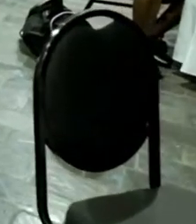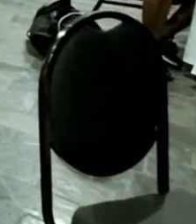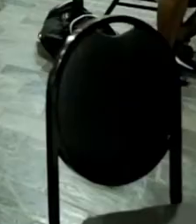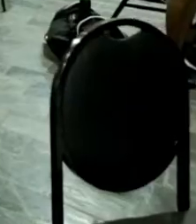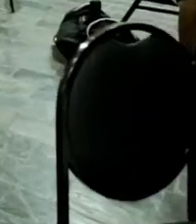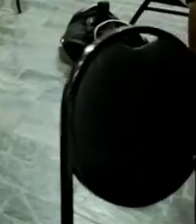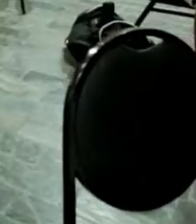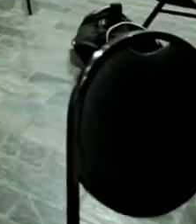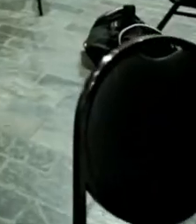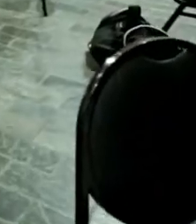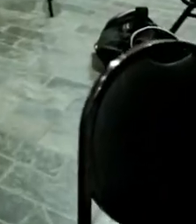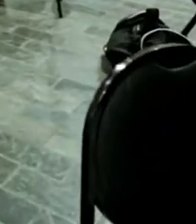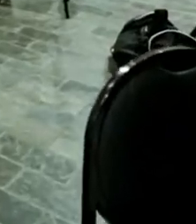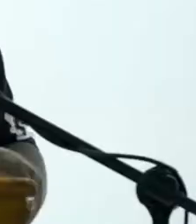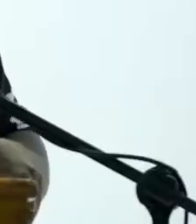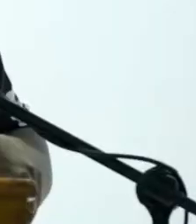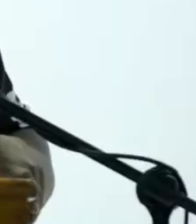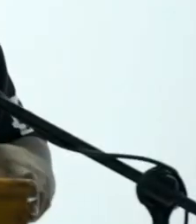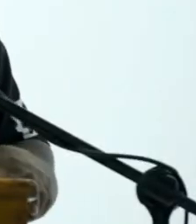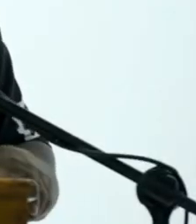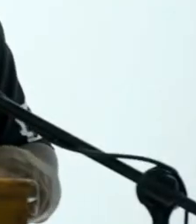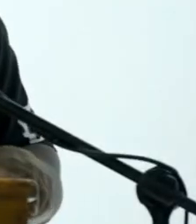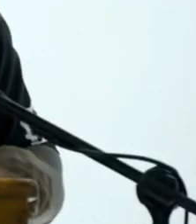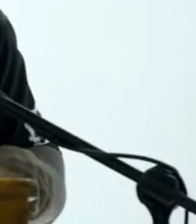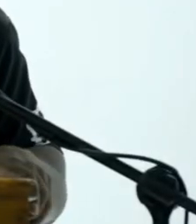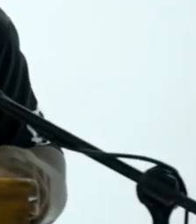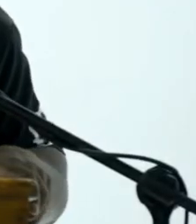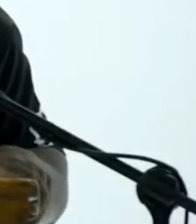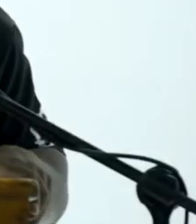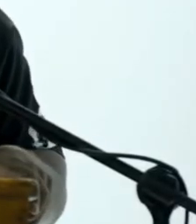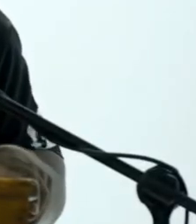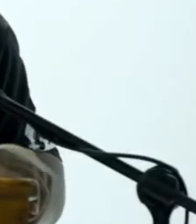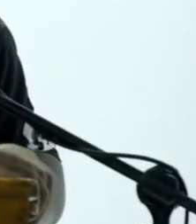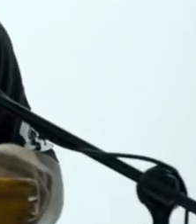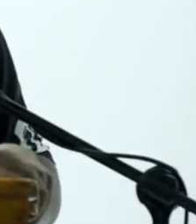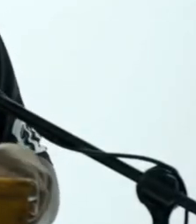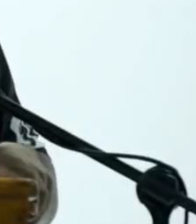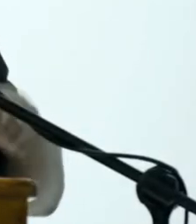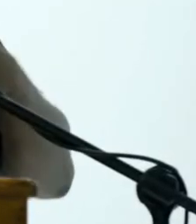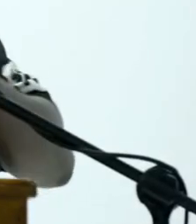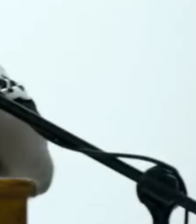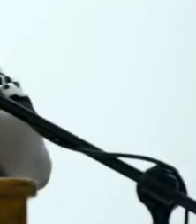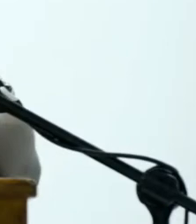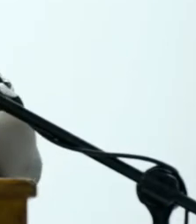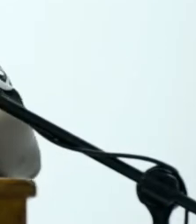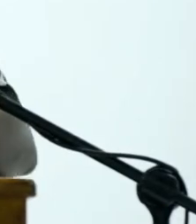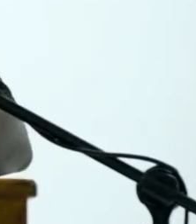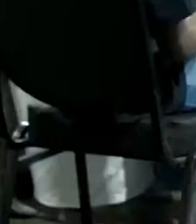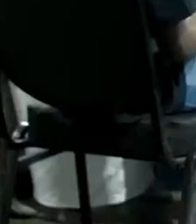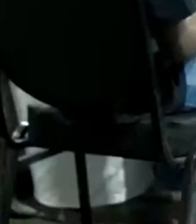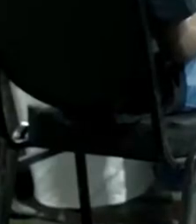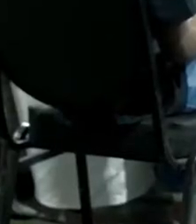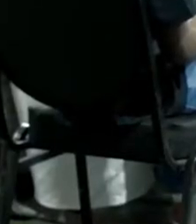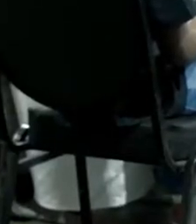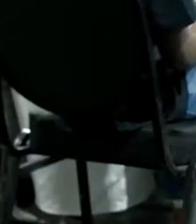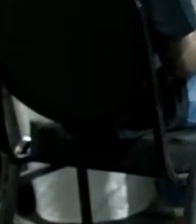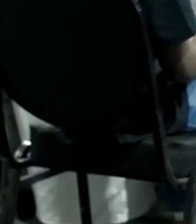When we relaunched the structure, the GPL Men's Forum, we took a decision that it will not be a talk shop, you